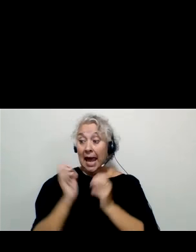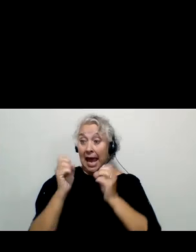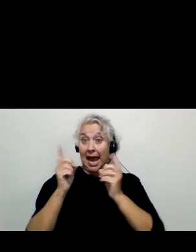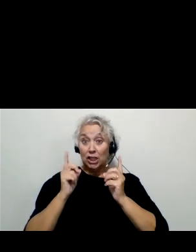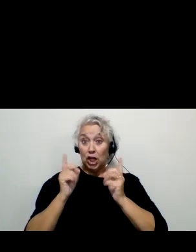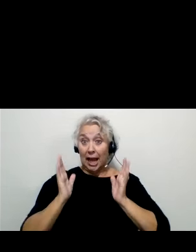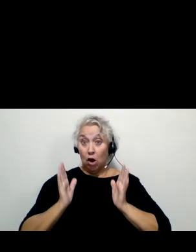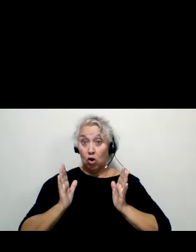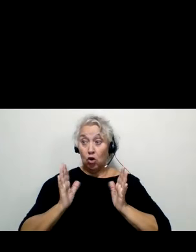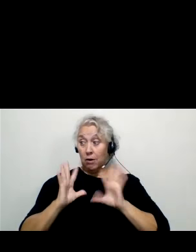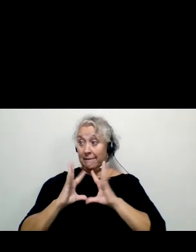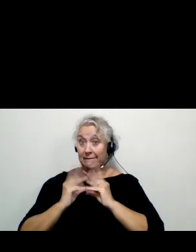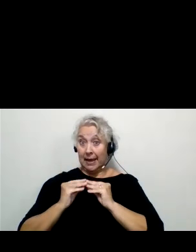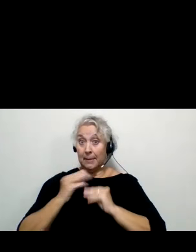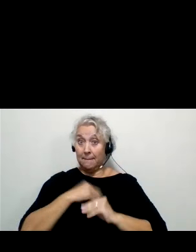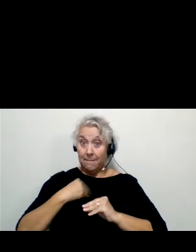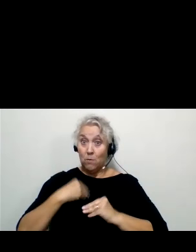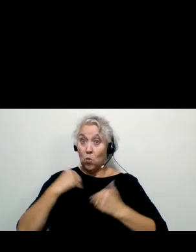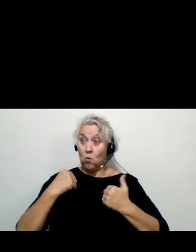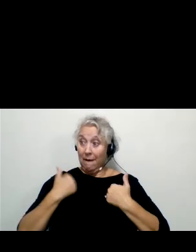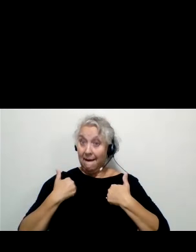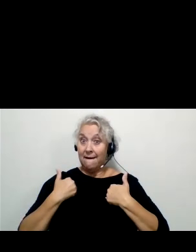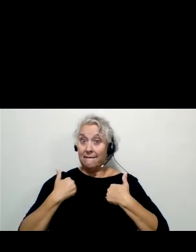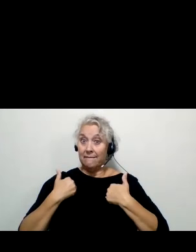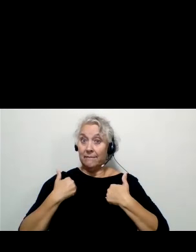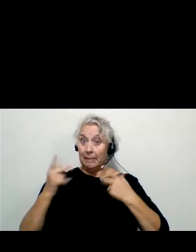and family members of people with disabilities